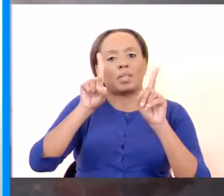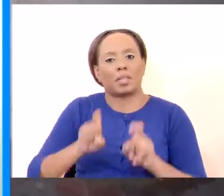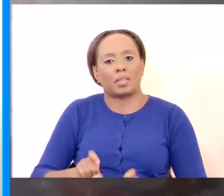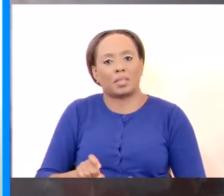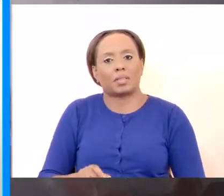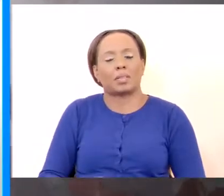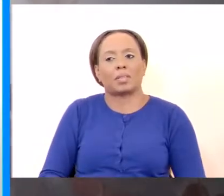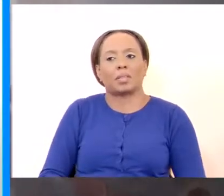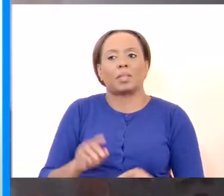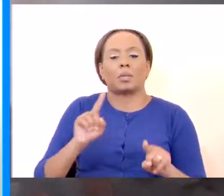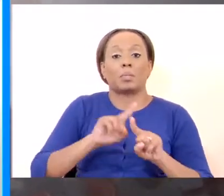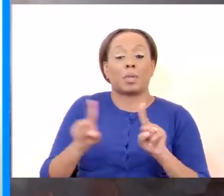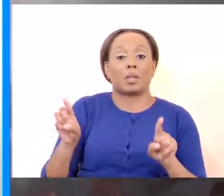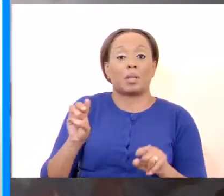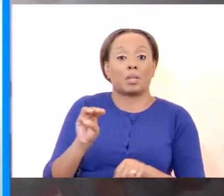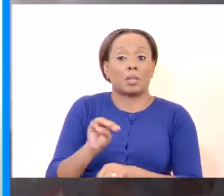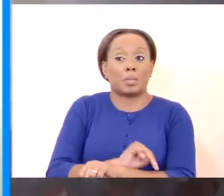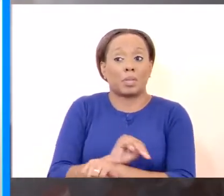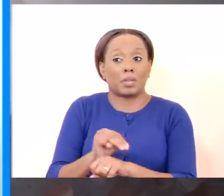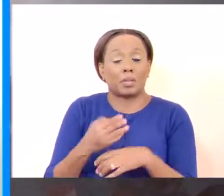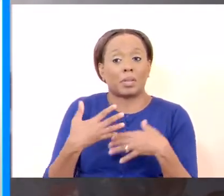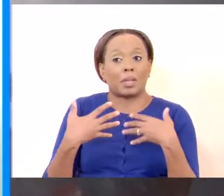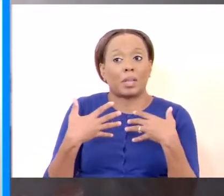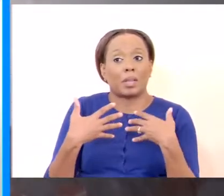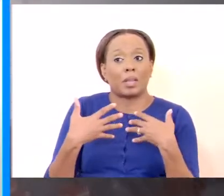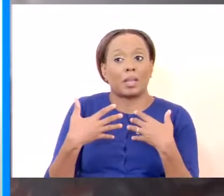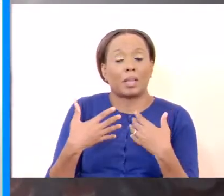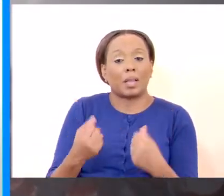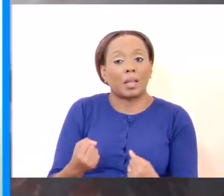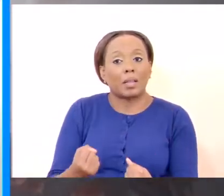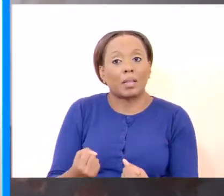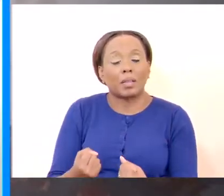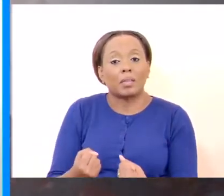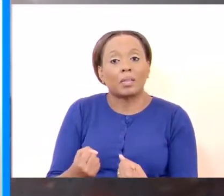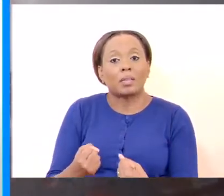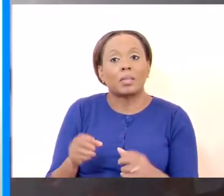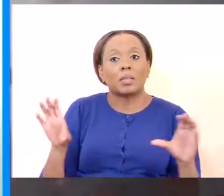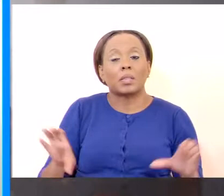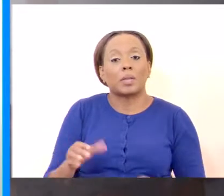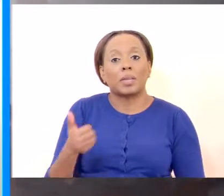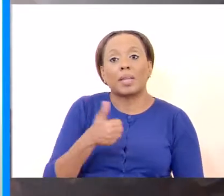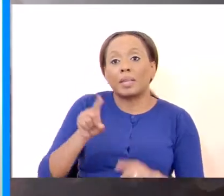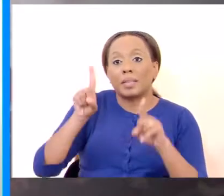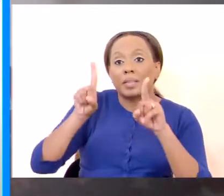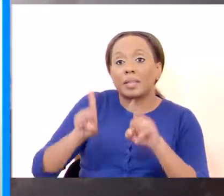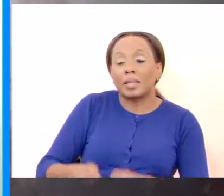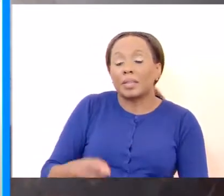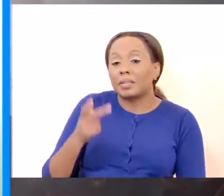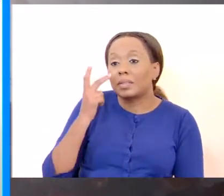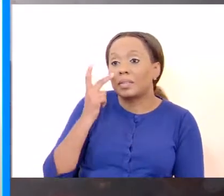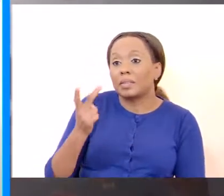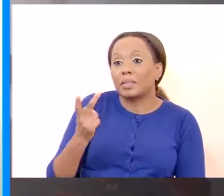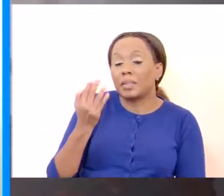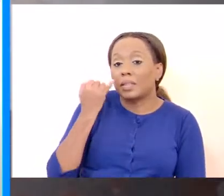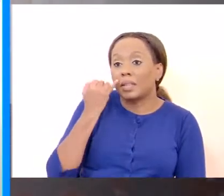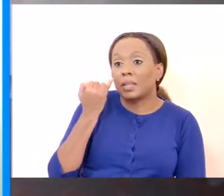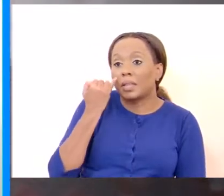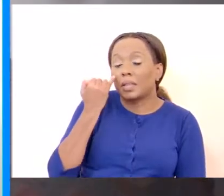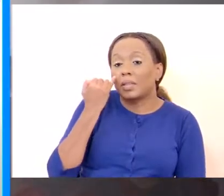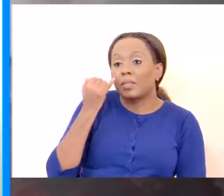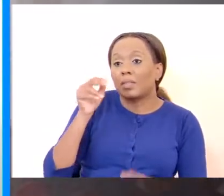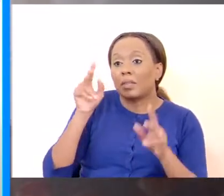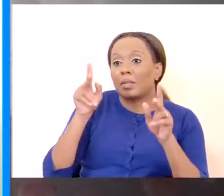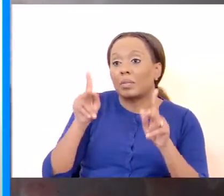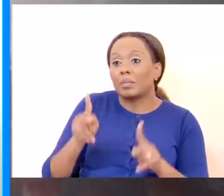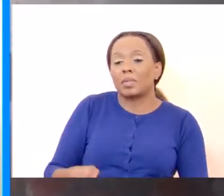ministry as yet been doing any plasma testing to determine whether or not a person may have the